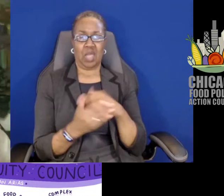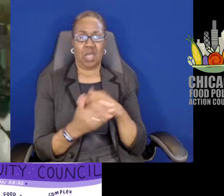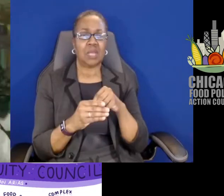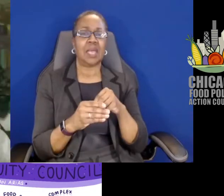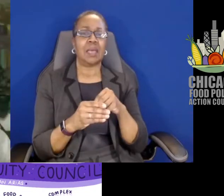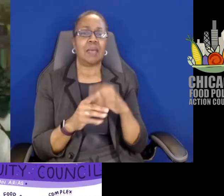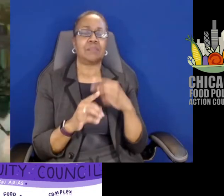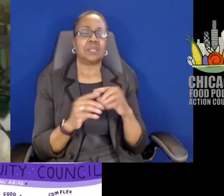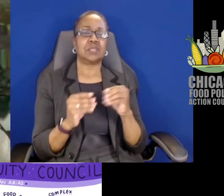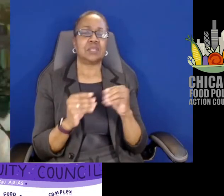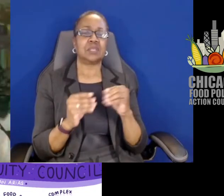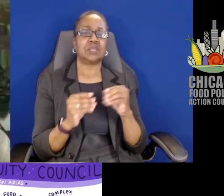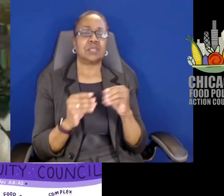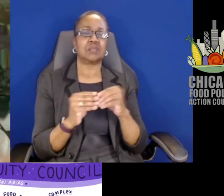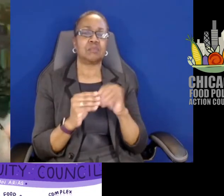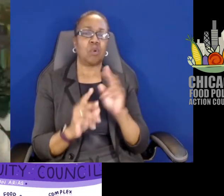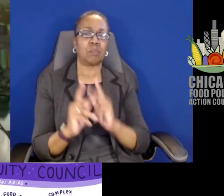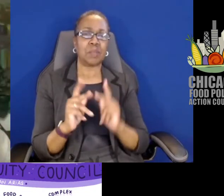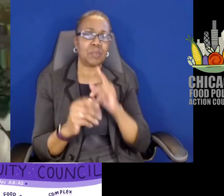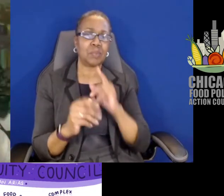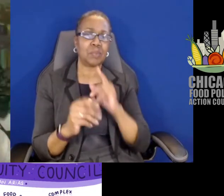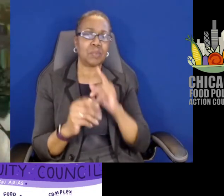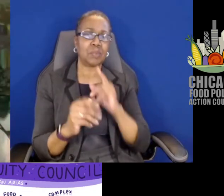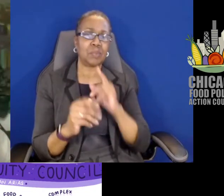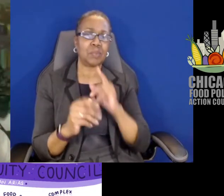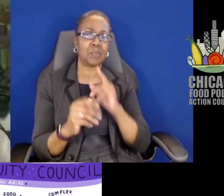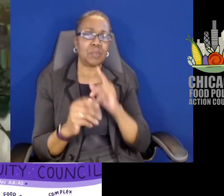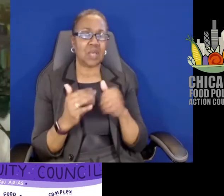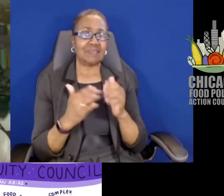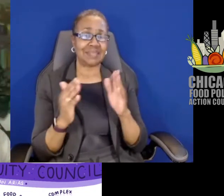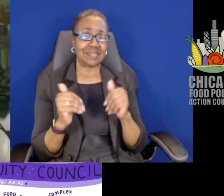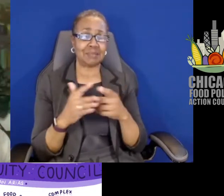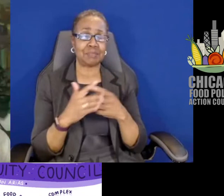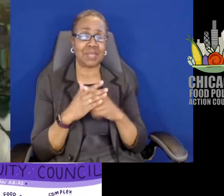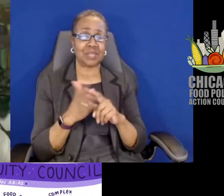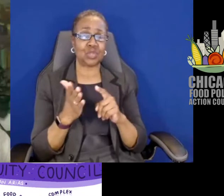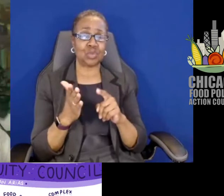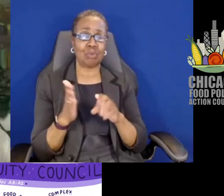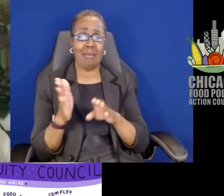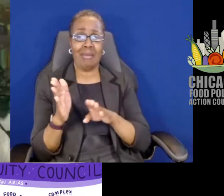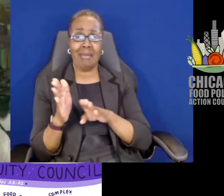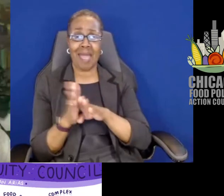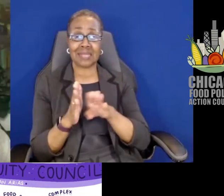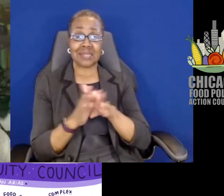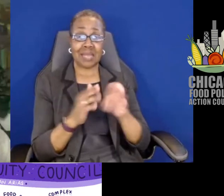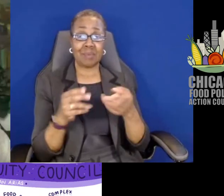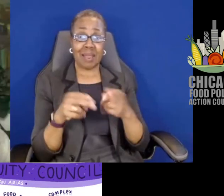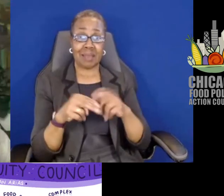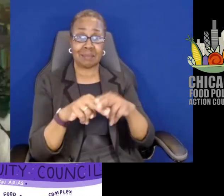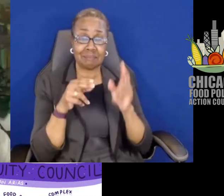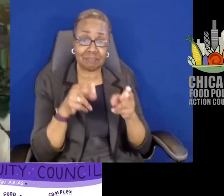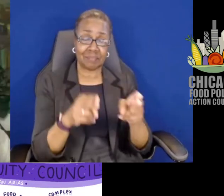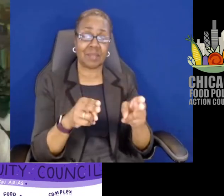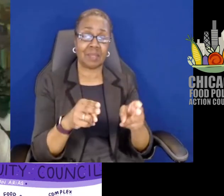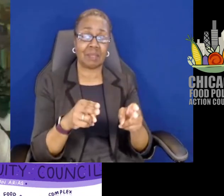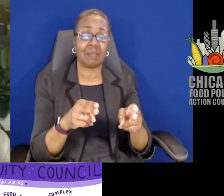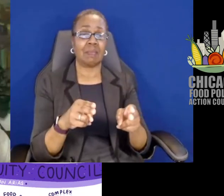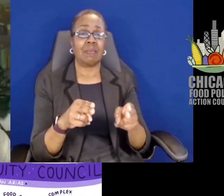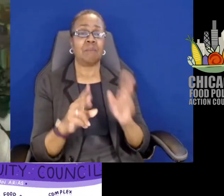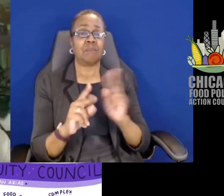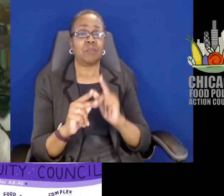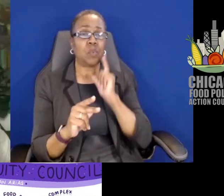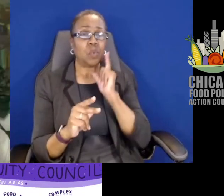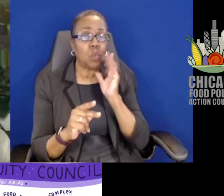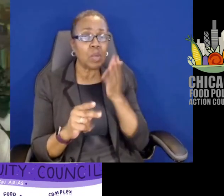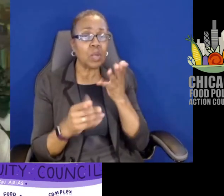as all of these systems begin to accelerate, are going to activate and want to get involved. And that's